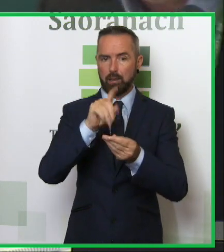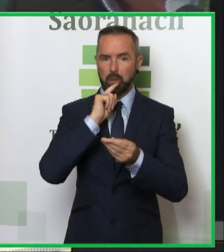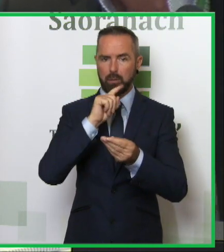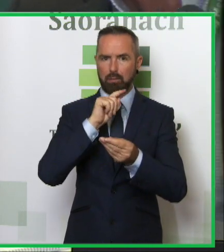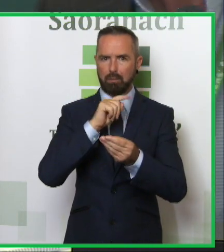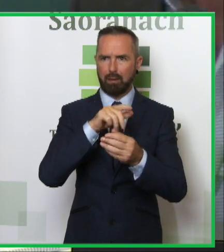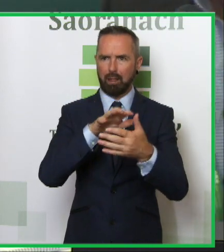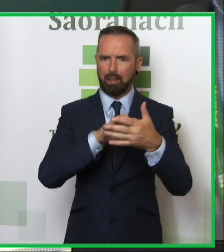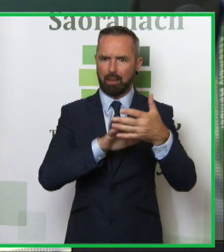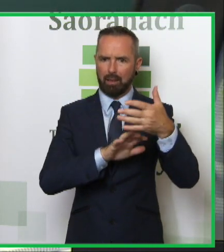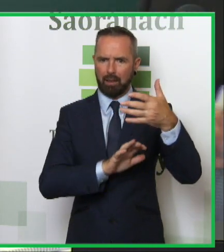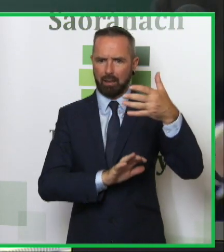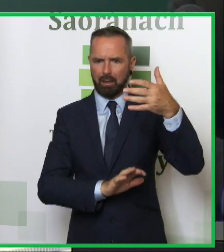lengthy